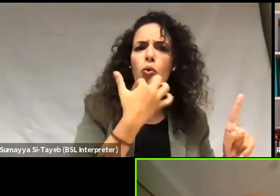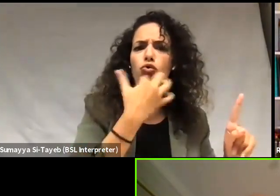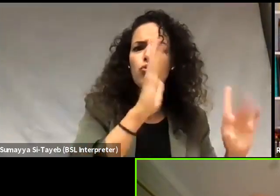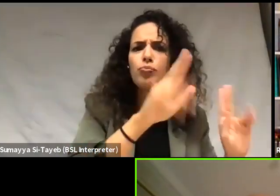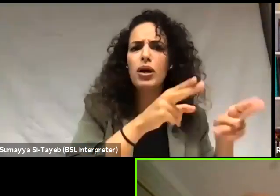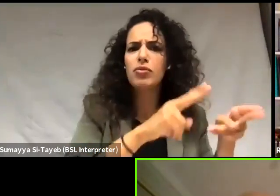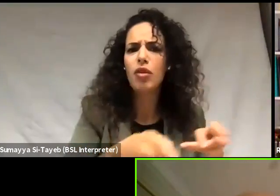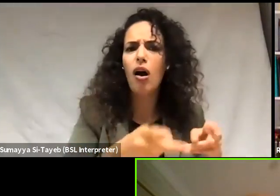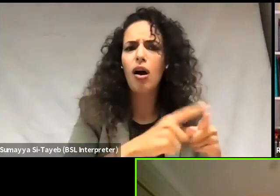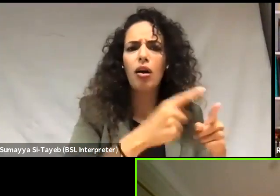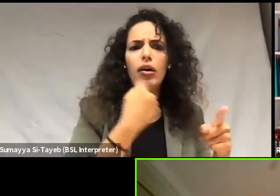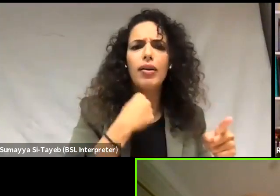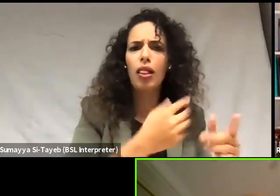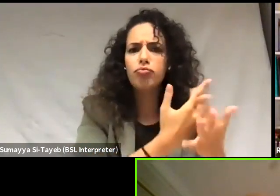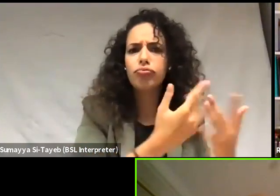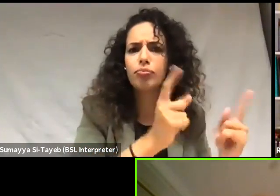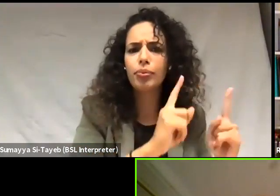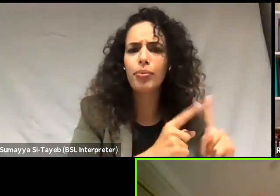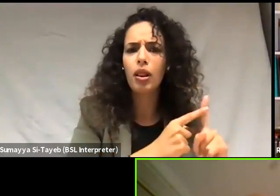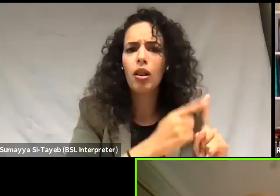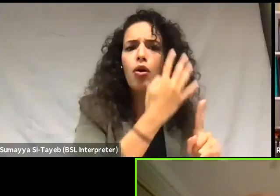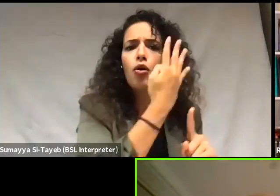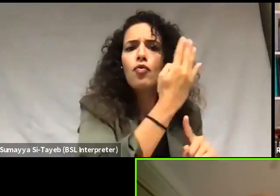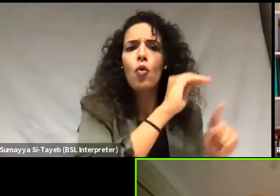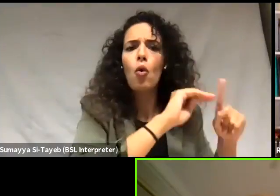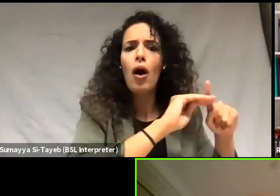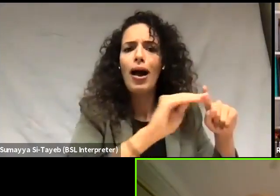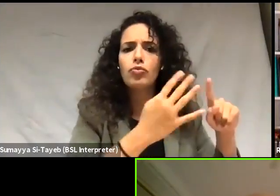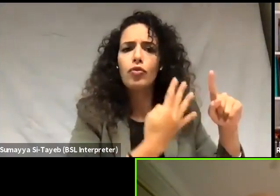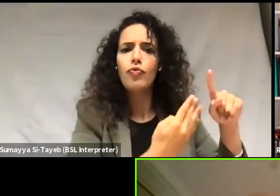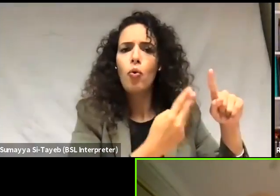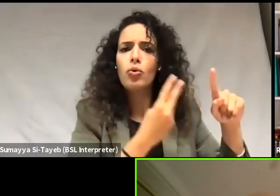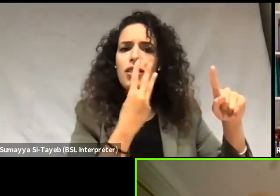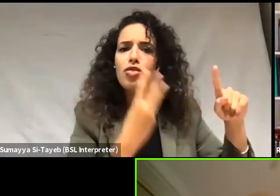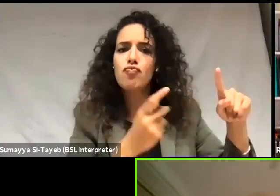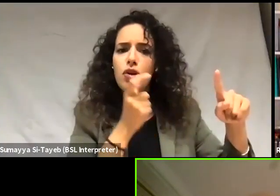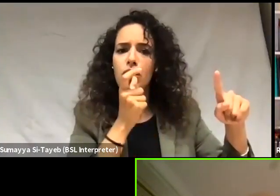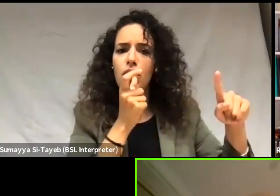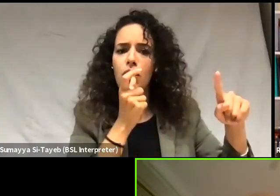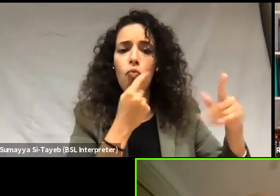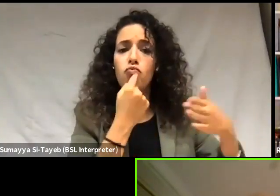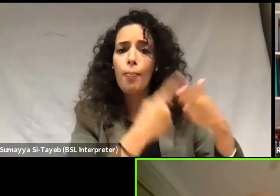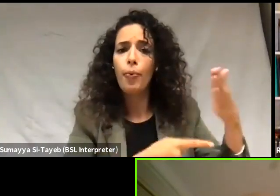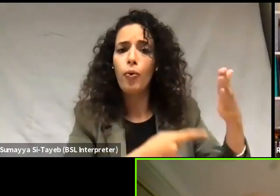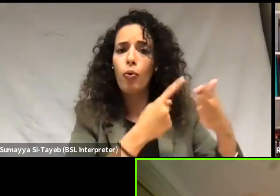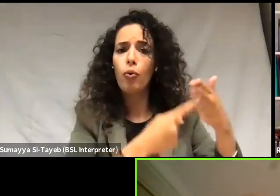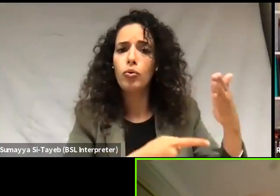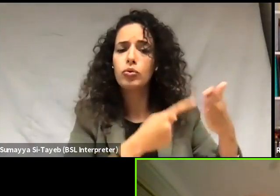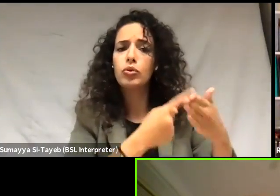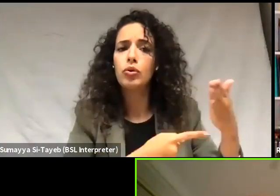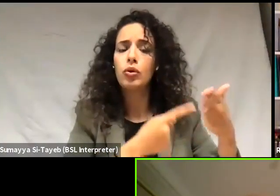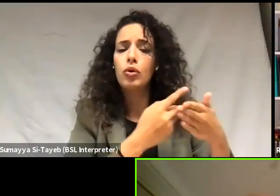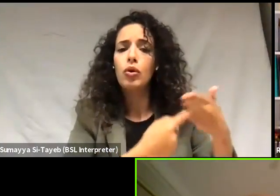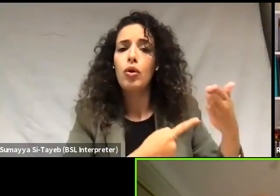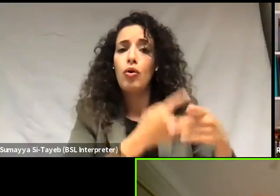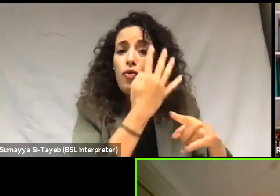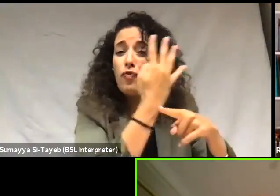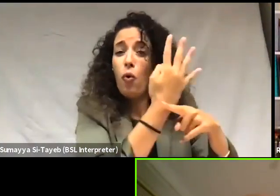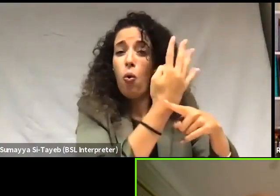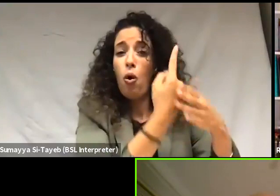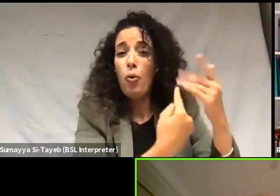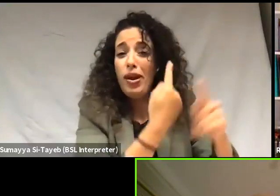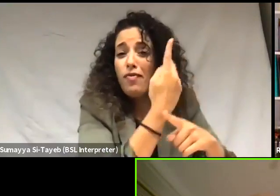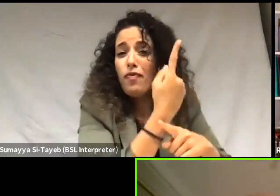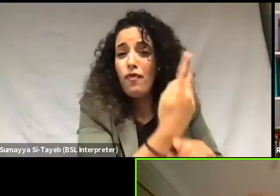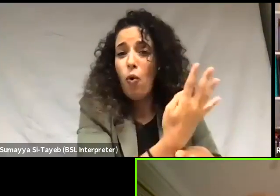synagogue, 4 out of 43 reports used one of the either terror, terrorism, or terrorist, and 3